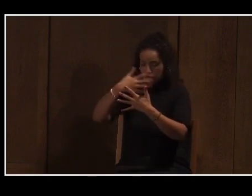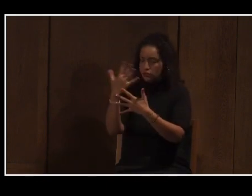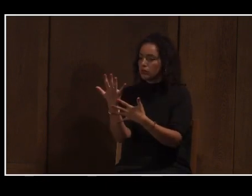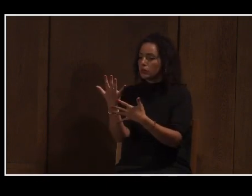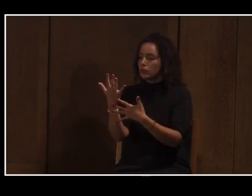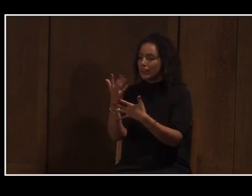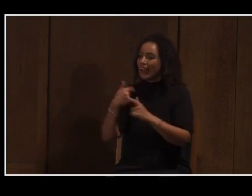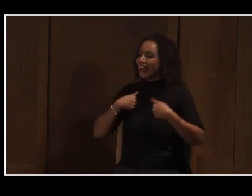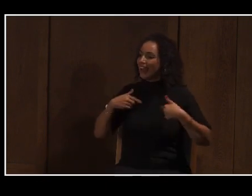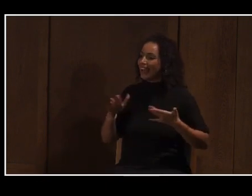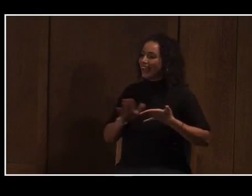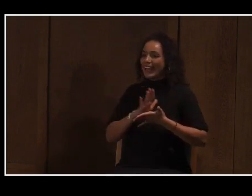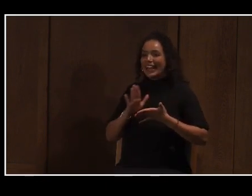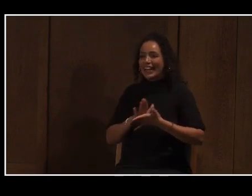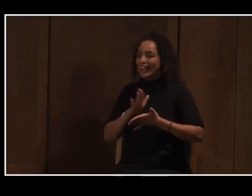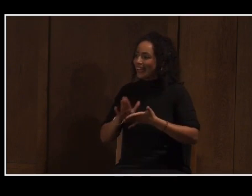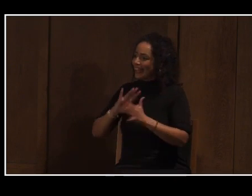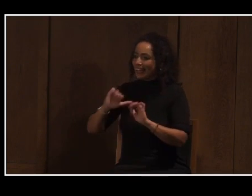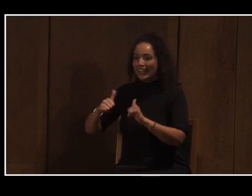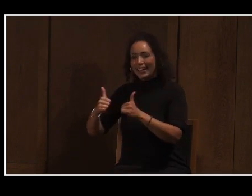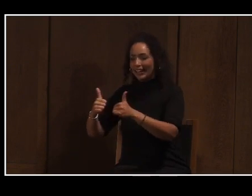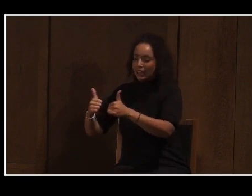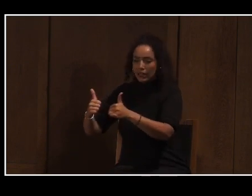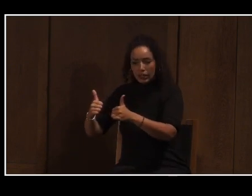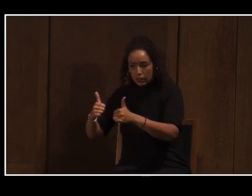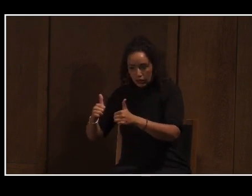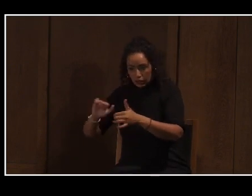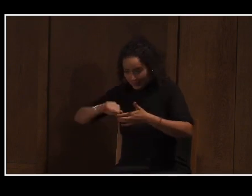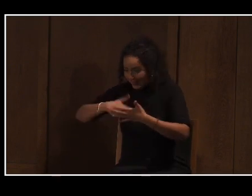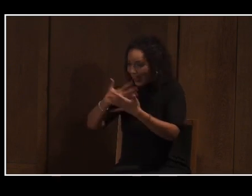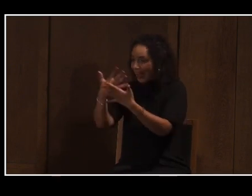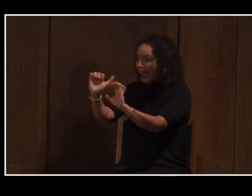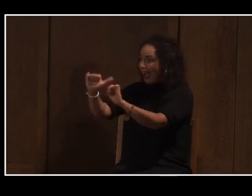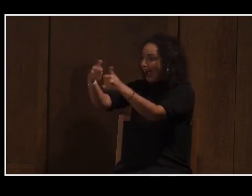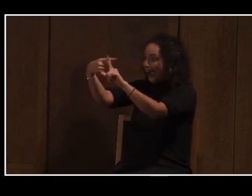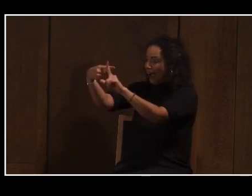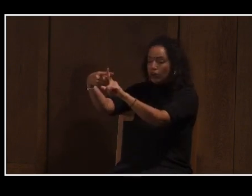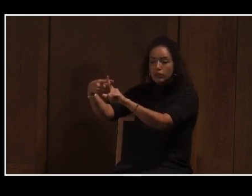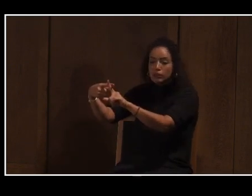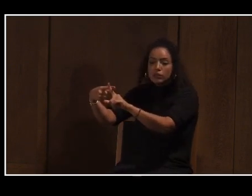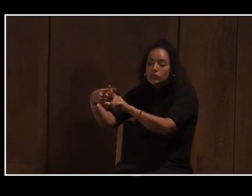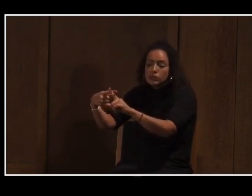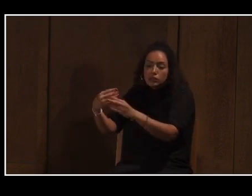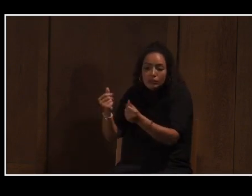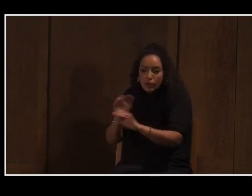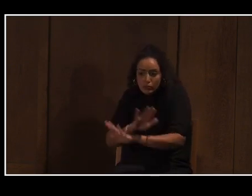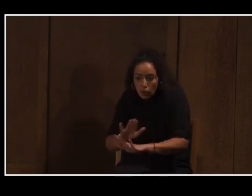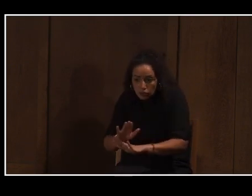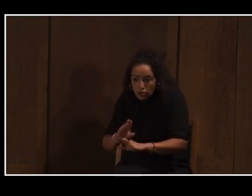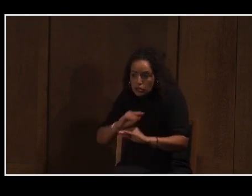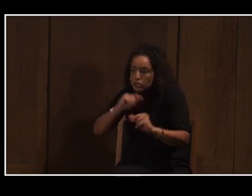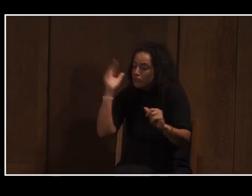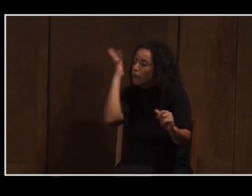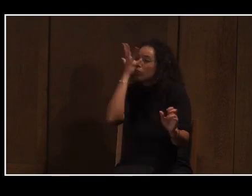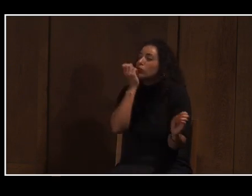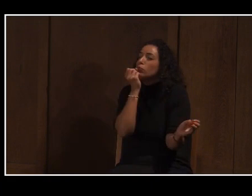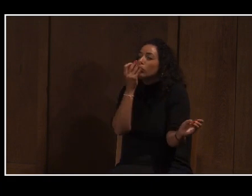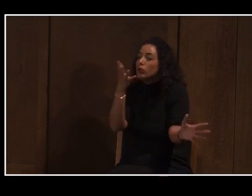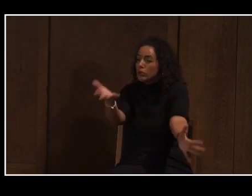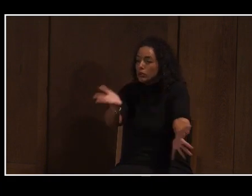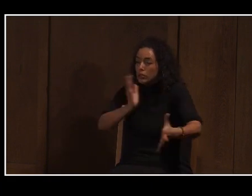always happy or good with what we shift into. And there are times when it's beautiful, glorious work, but it's not